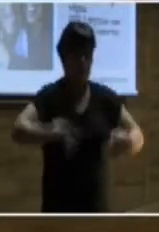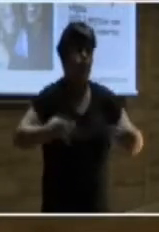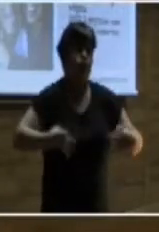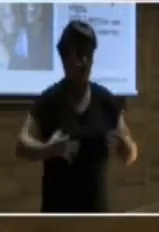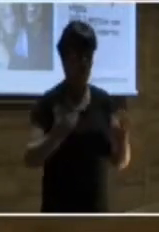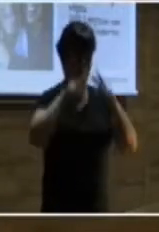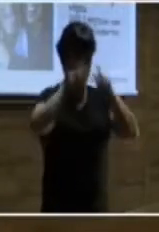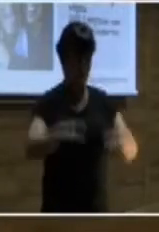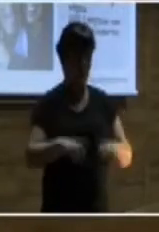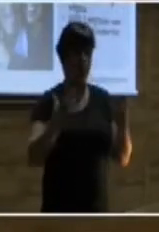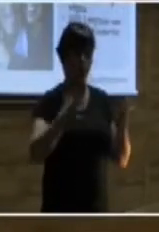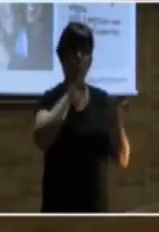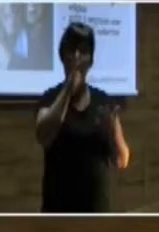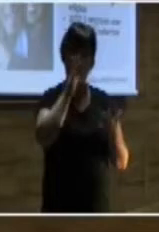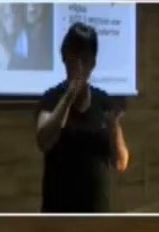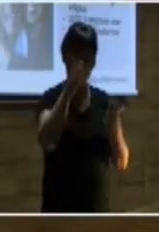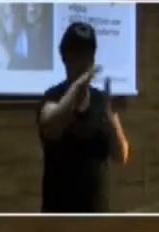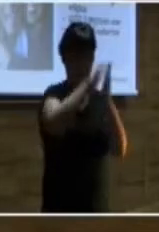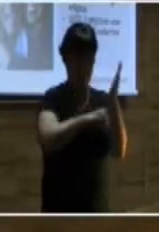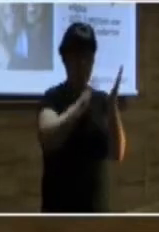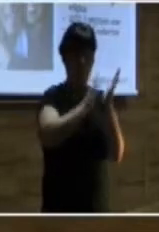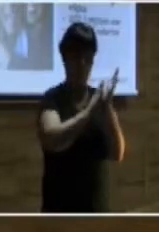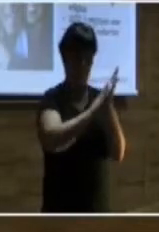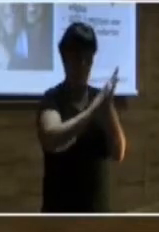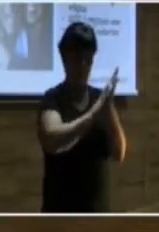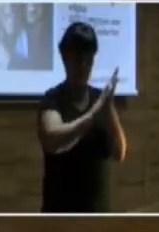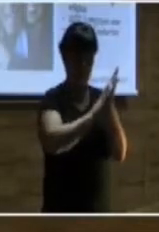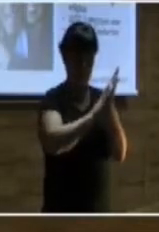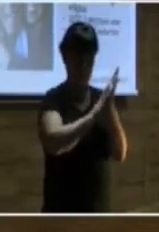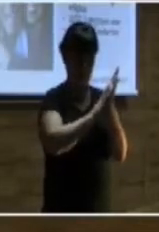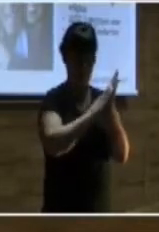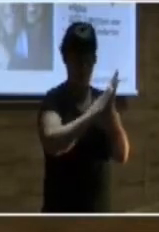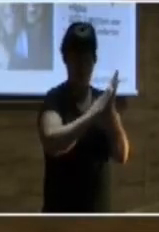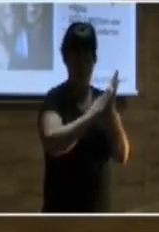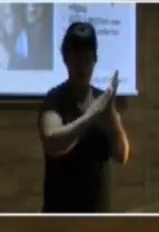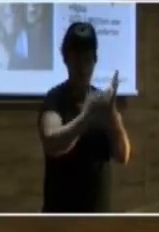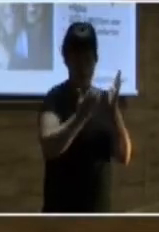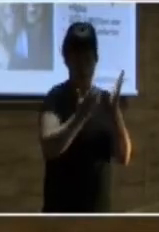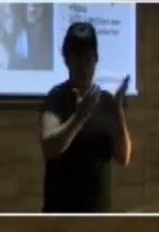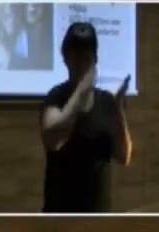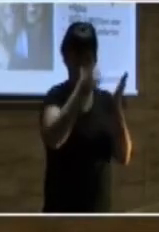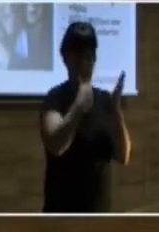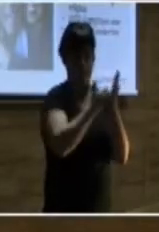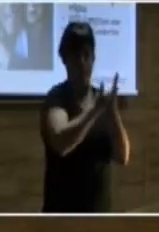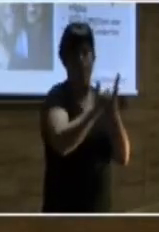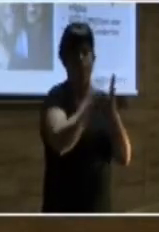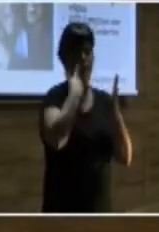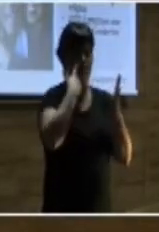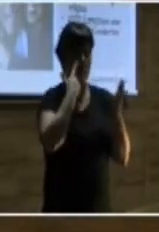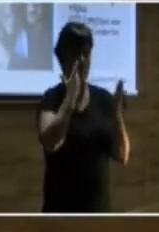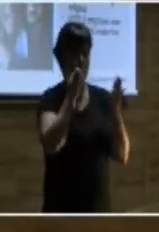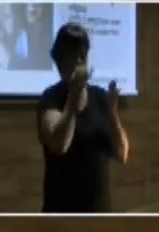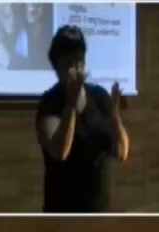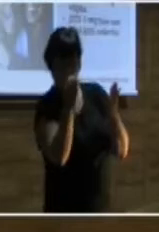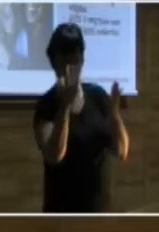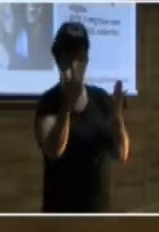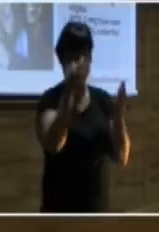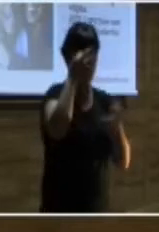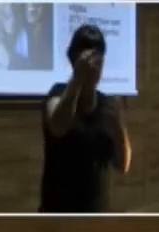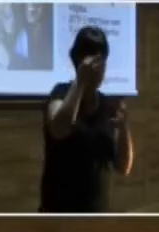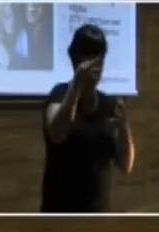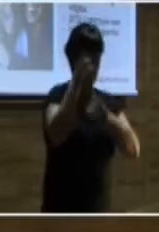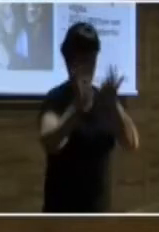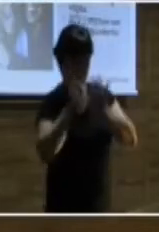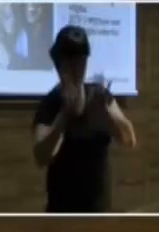their numbers, and what it is an independently researched report by looking